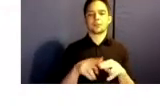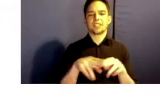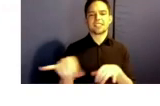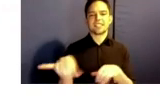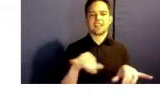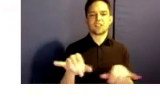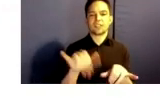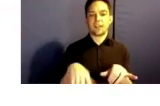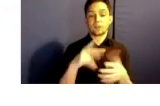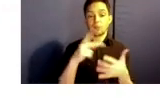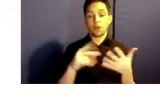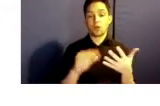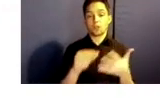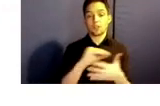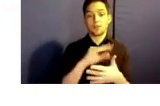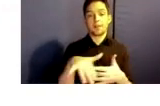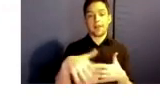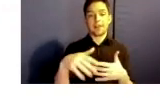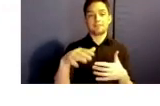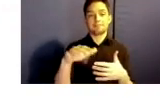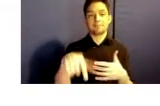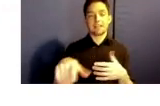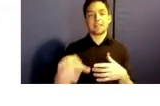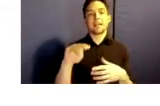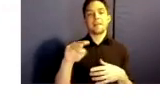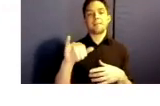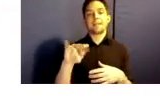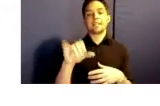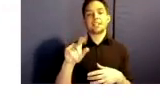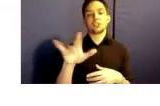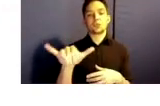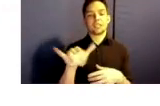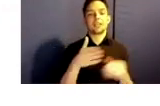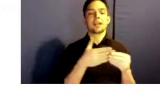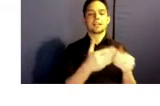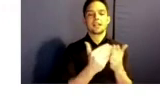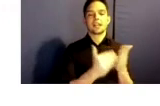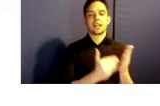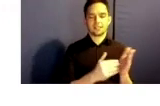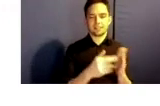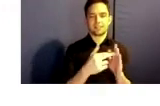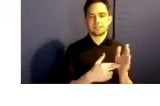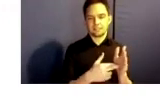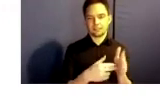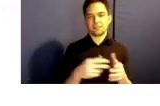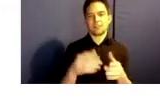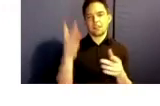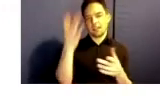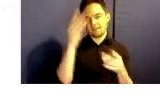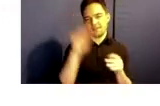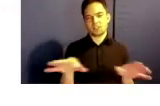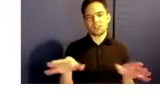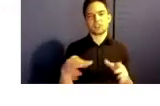definitely prioritized by the ministry, and guidelines were also developed. And the infection prevention control pillar at the